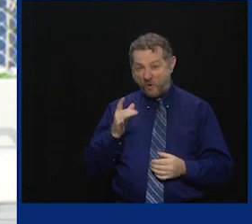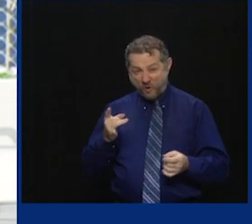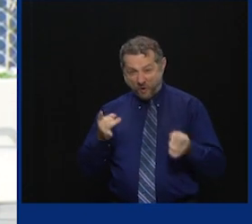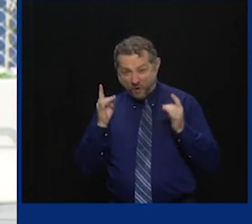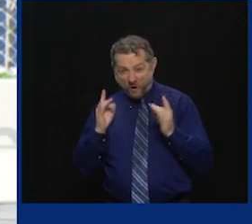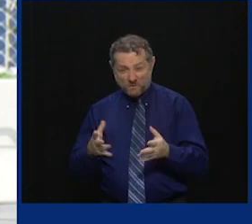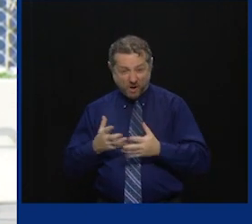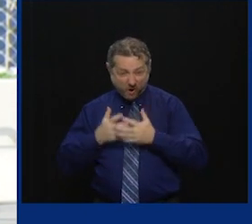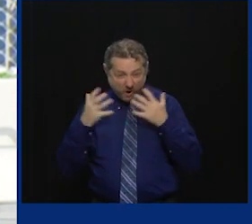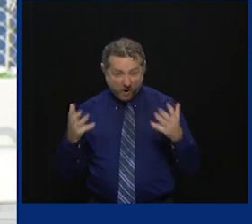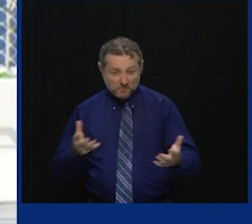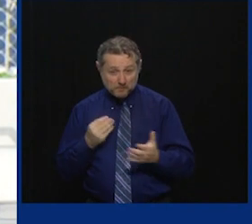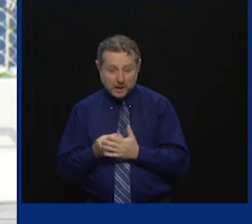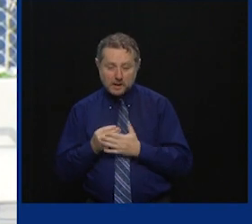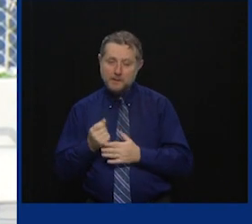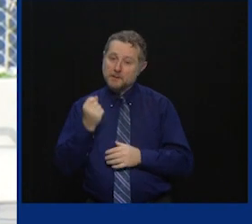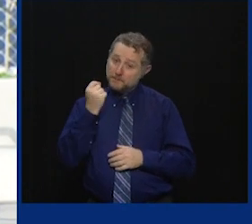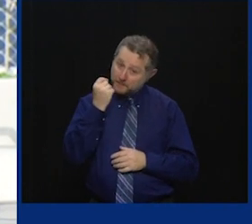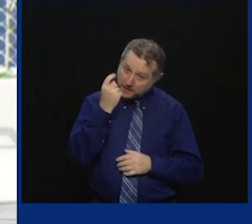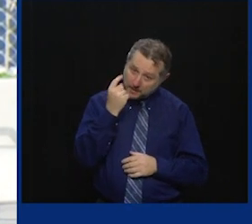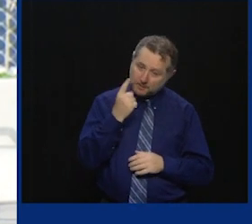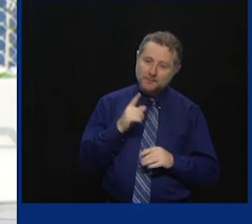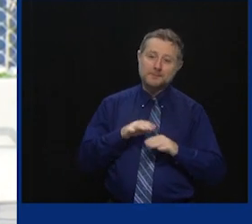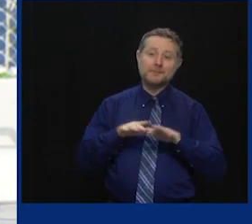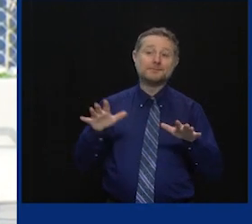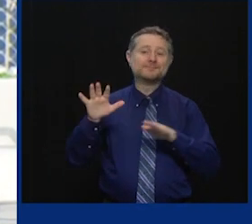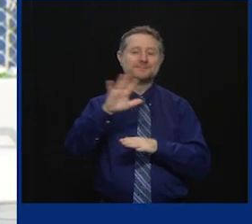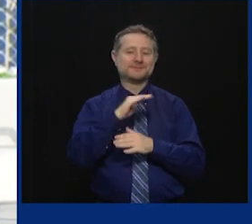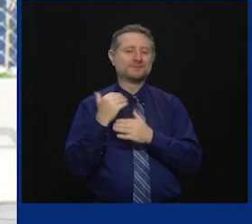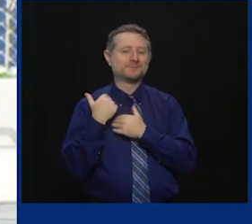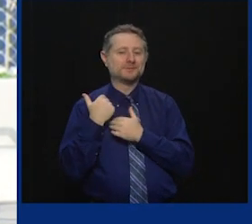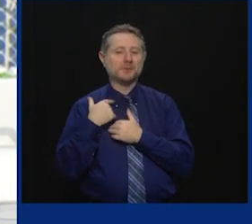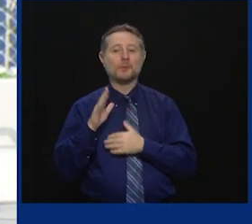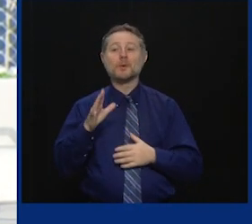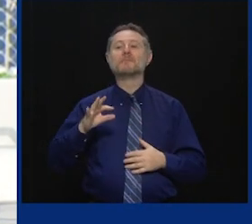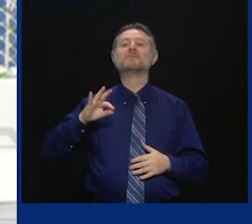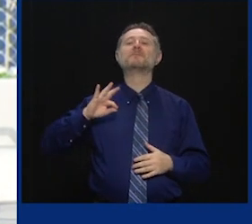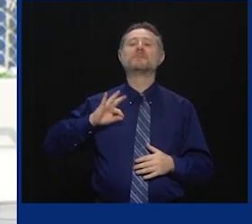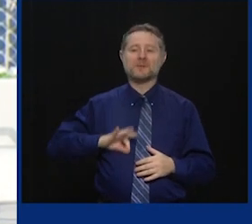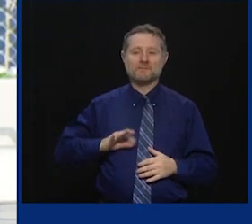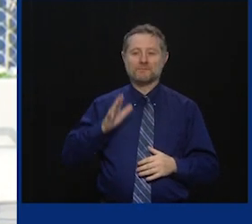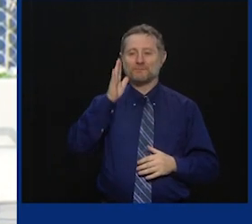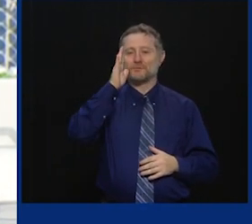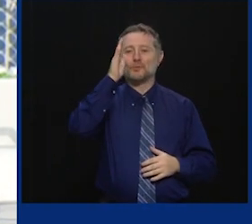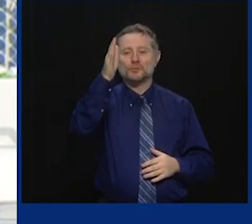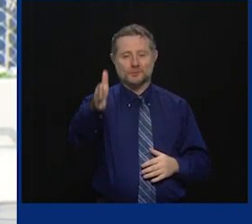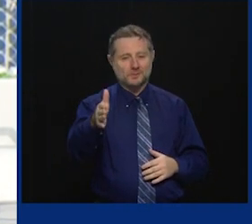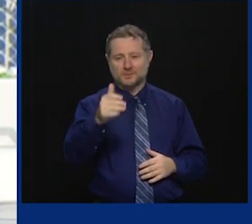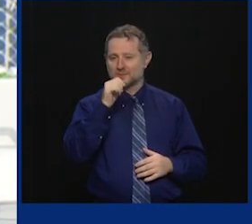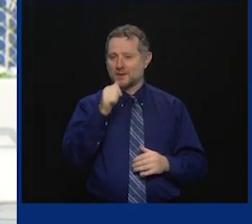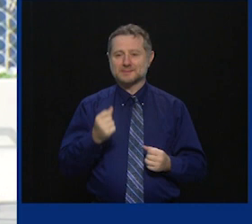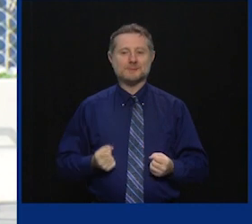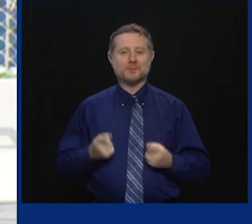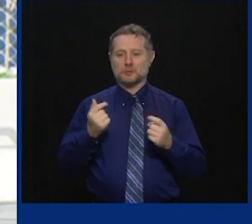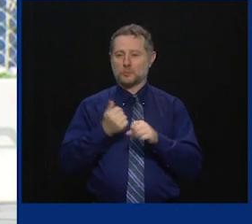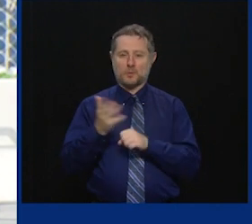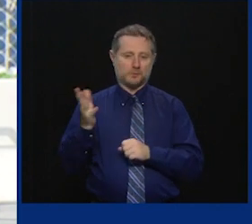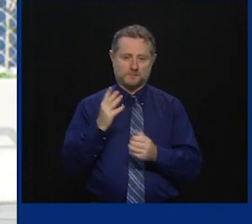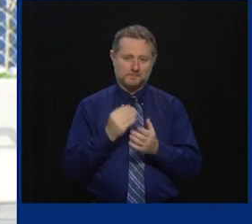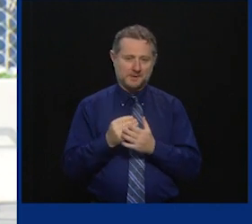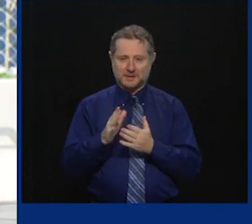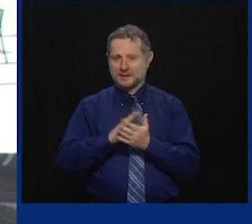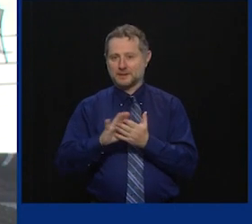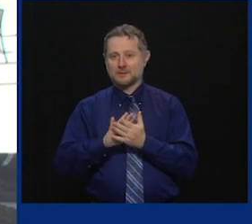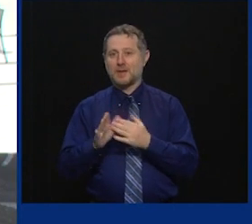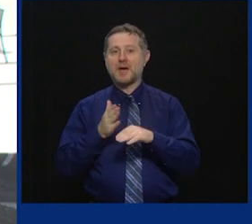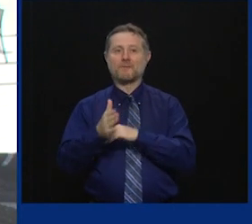will be and how you'll benefit when we don't have to spend those other billions of dollars to clean it all up. Thank you. Anything else?